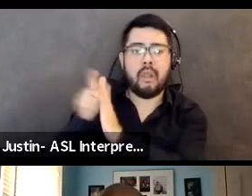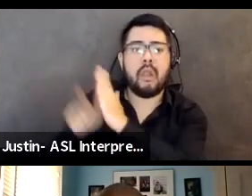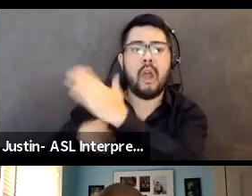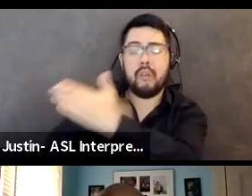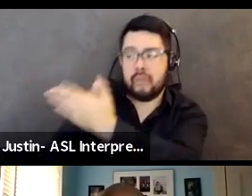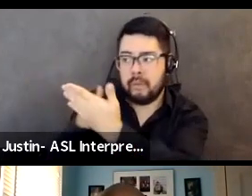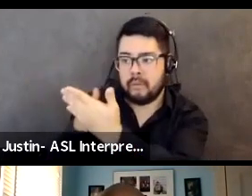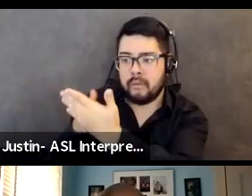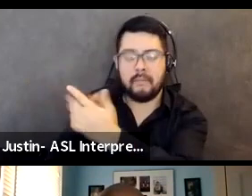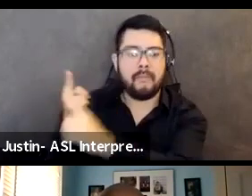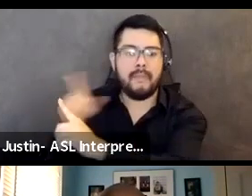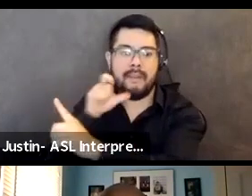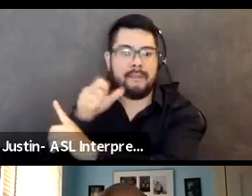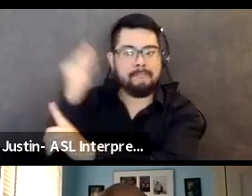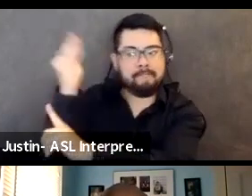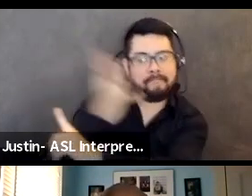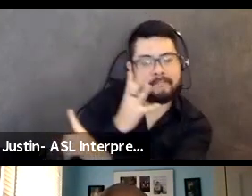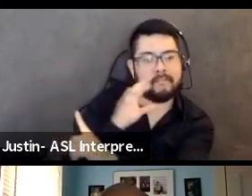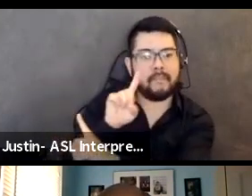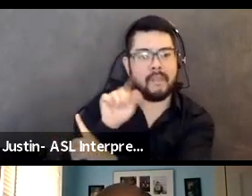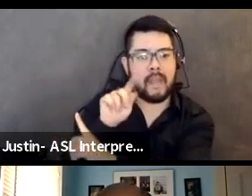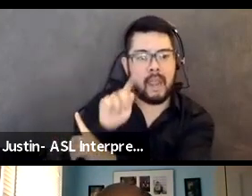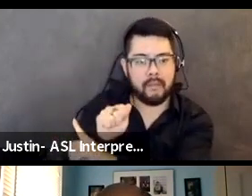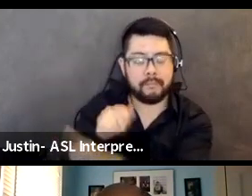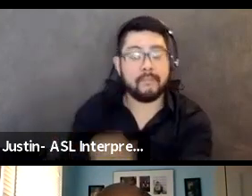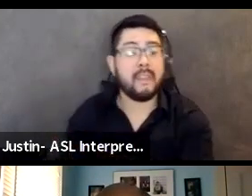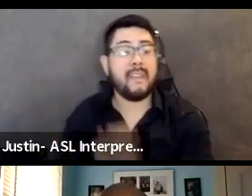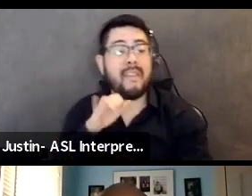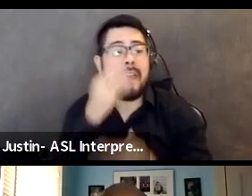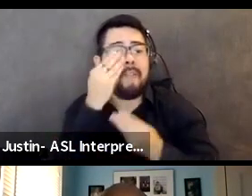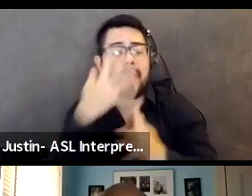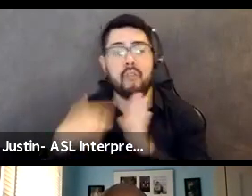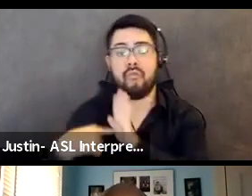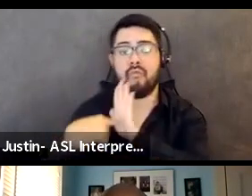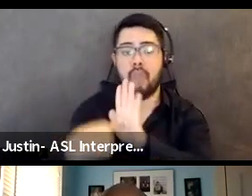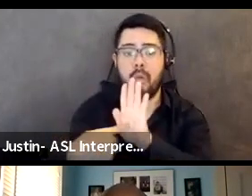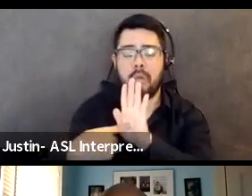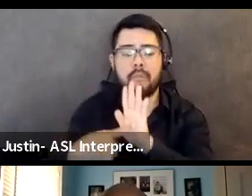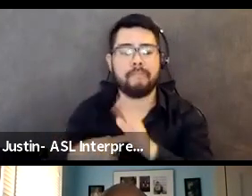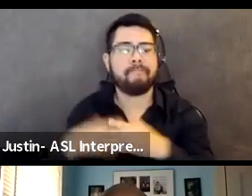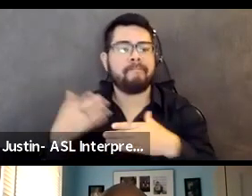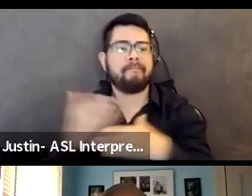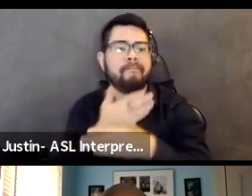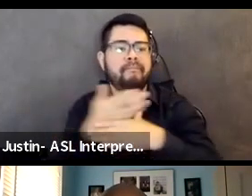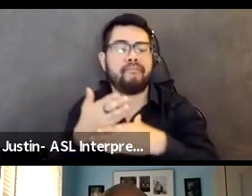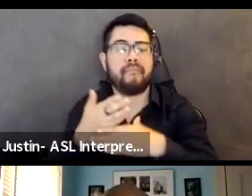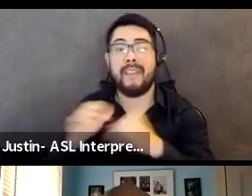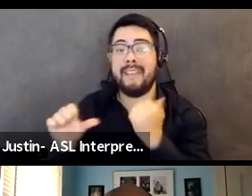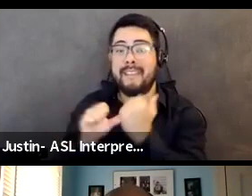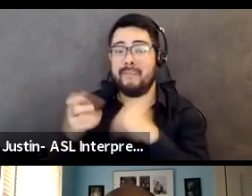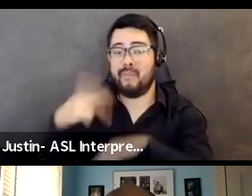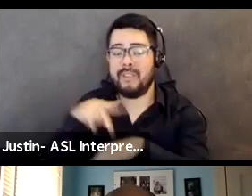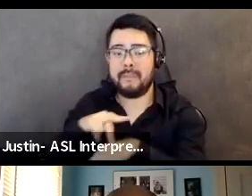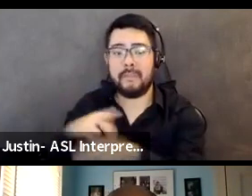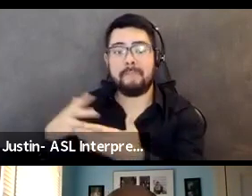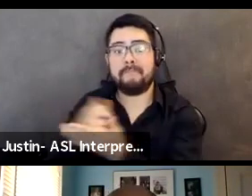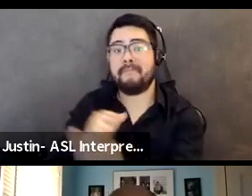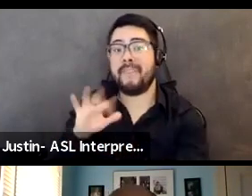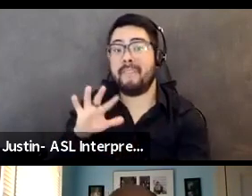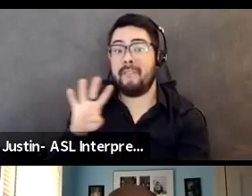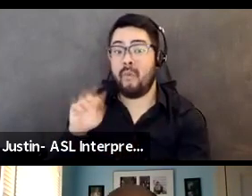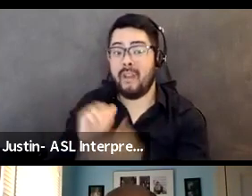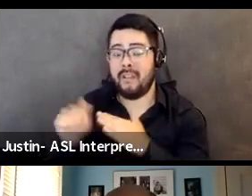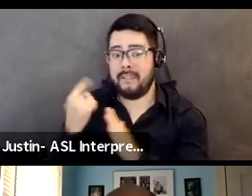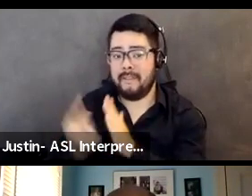if they did not release this date the data shows that the average assistant principal makes fifty four dollars an hour the average